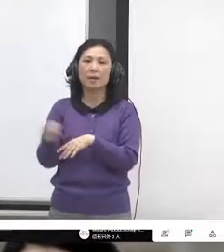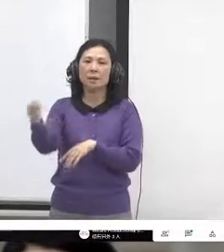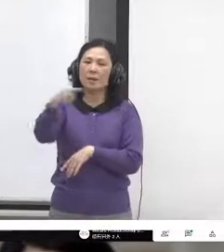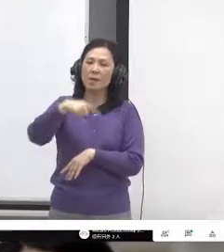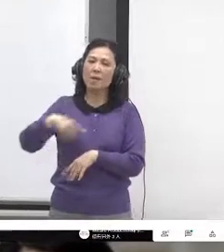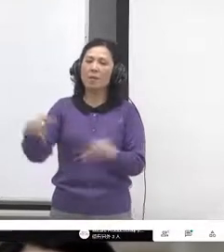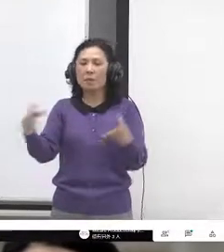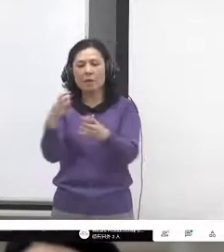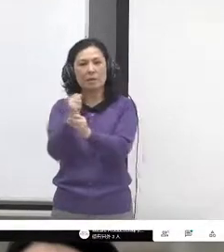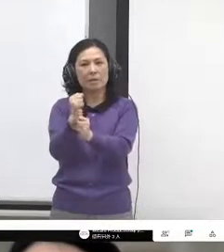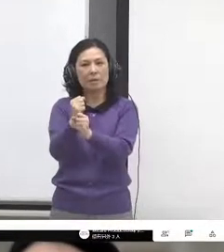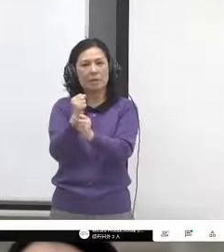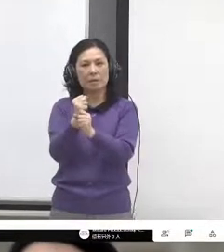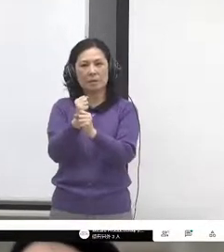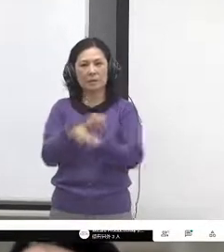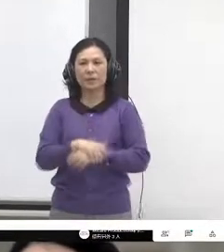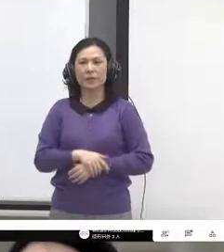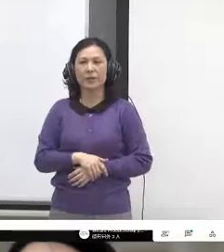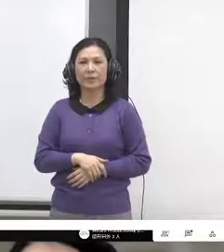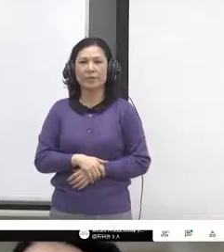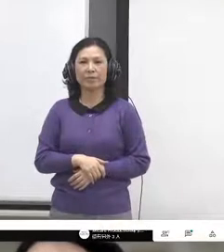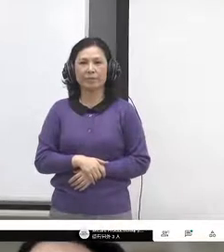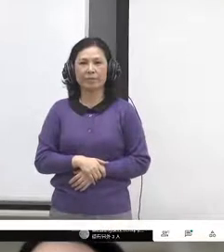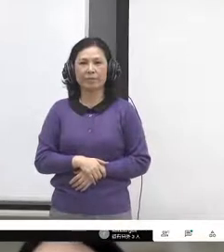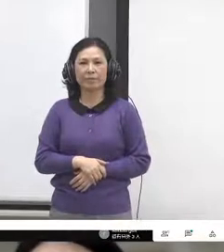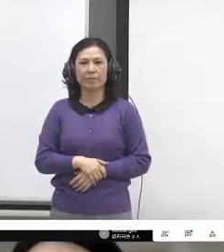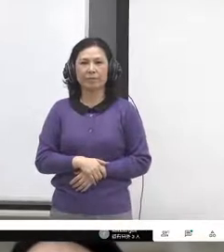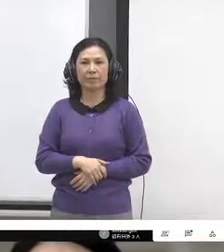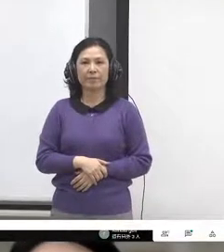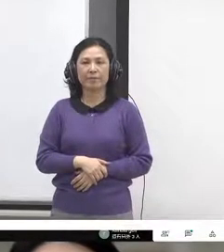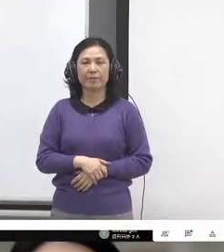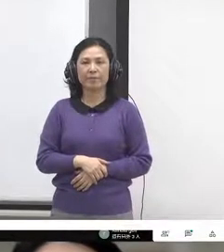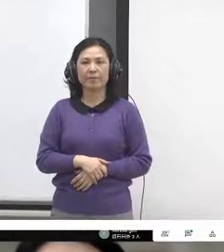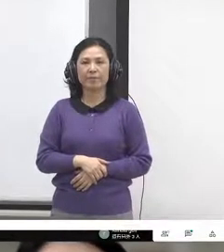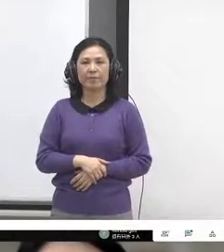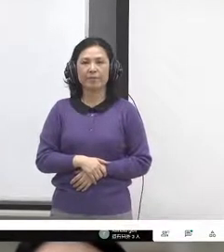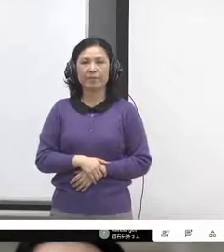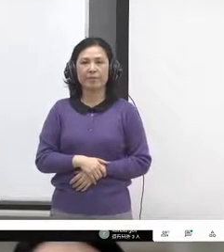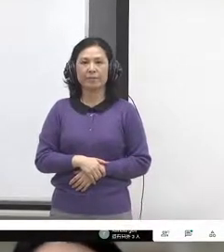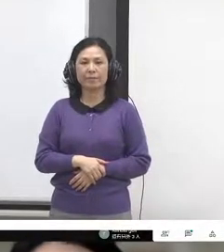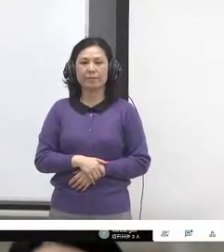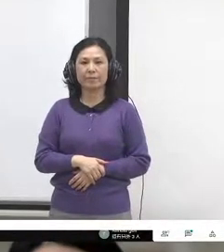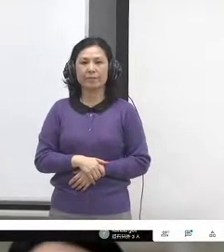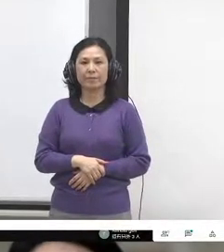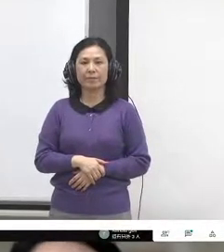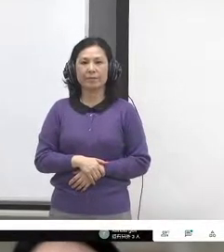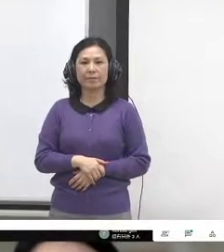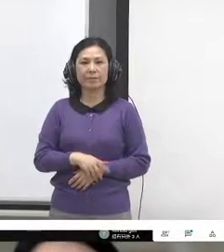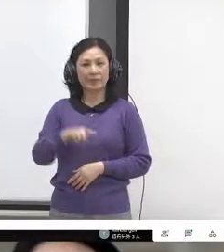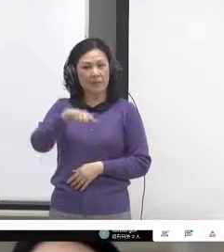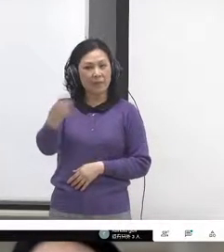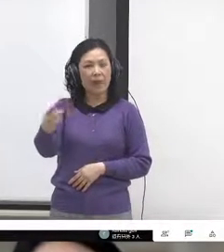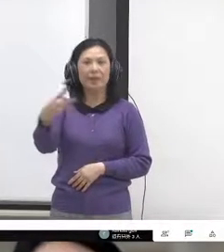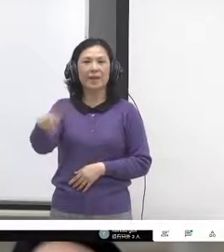Activist Research Fellowship Workshop and the Mentor in Seoul. So we also meet